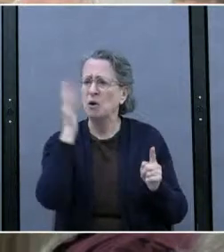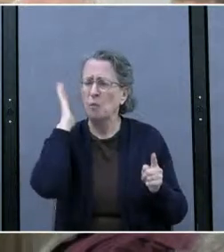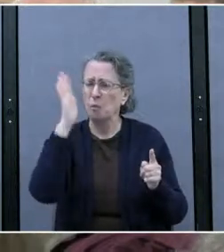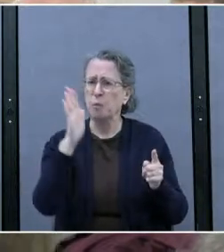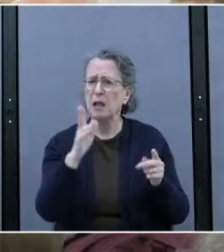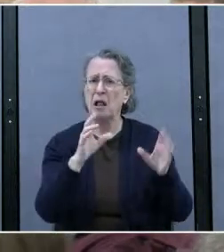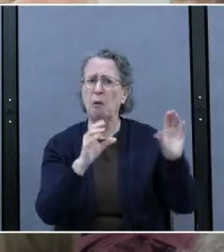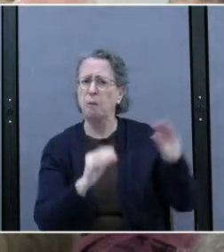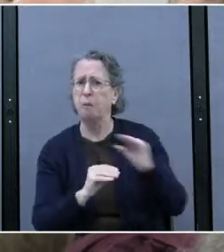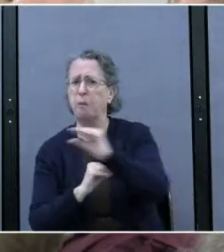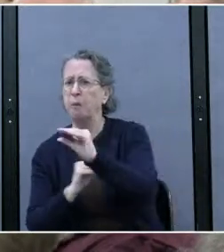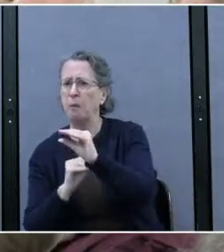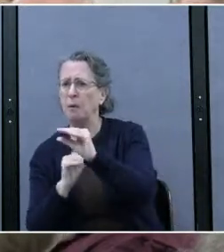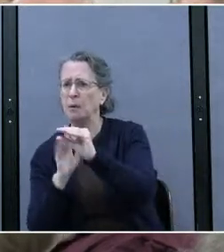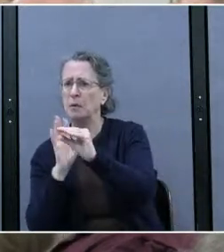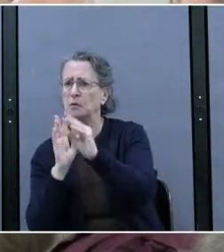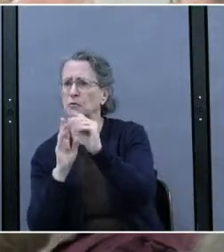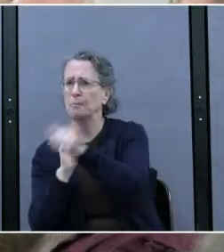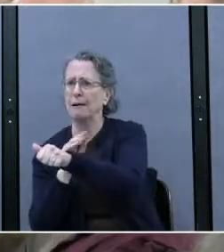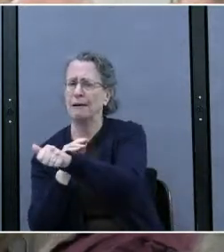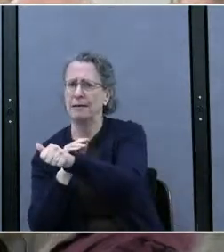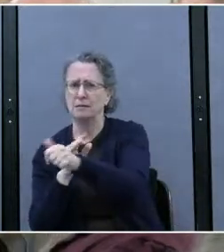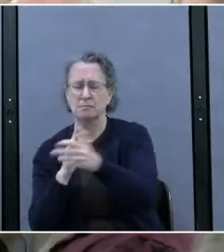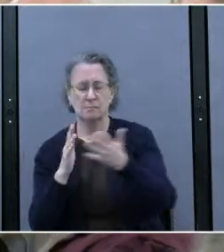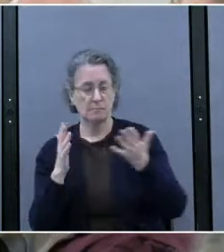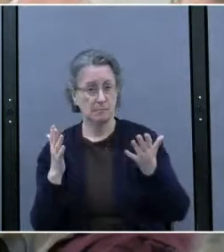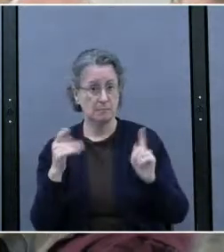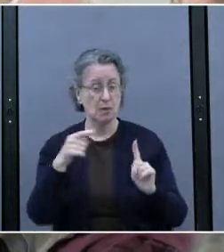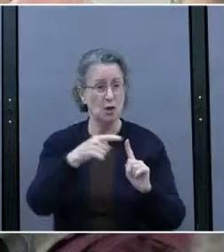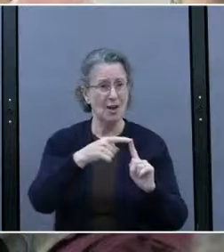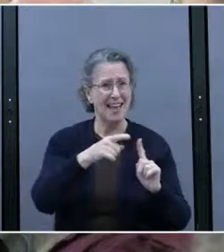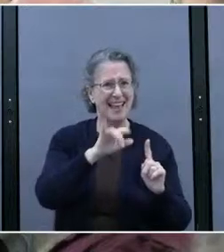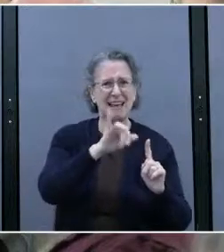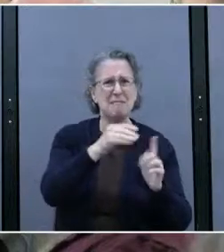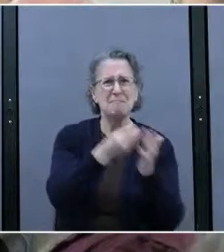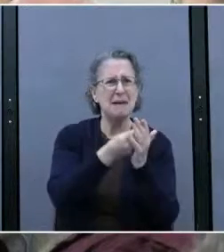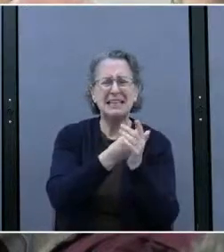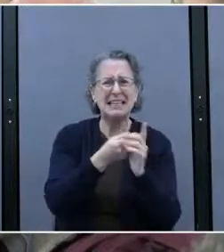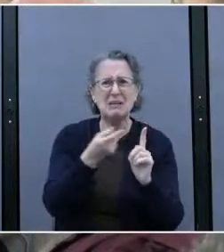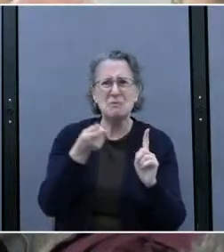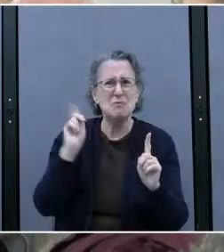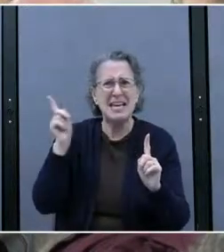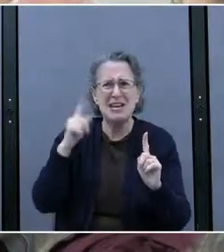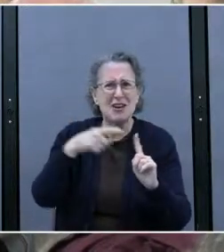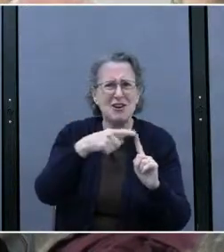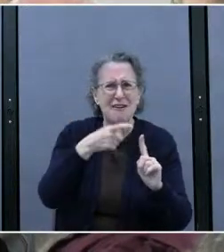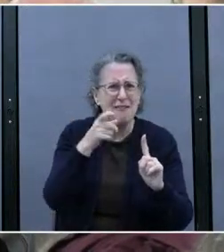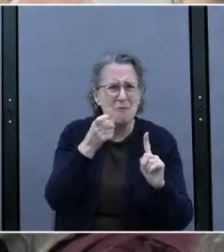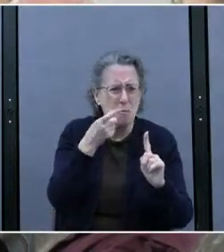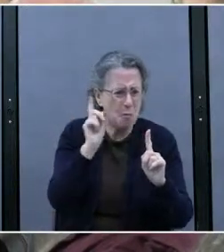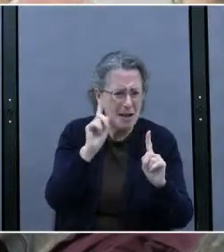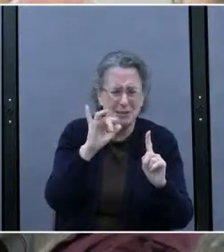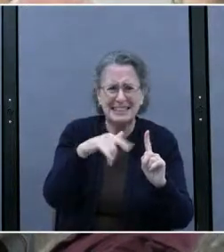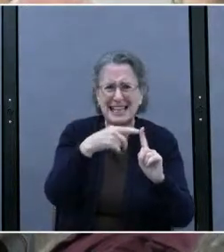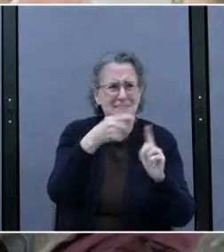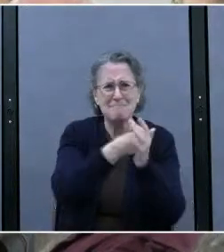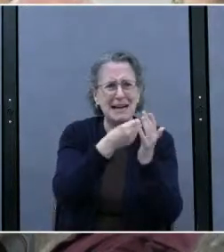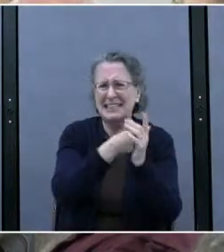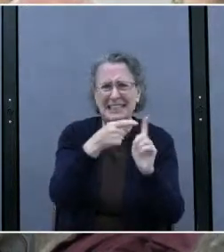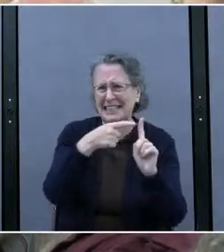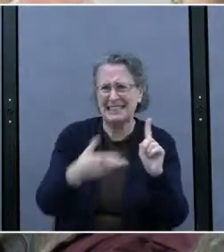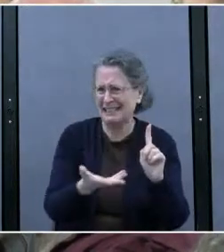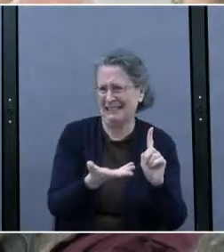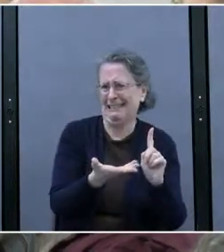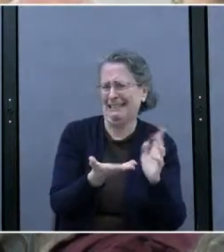question is, can you tell us specifically what money, where is this money that's in this fund